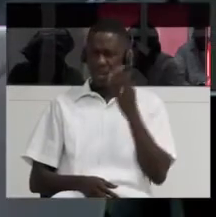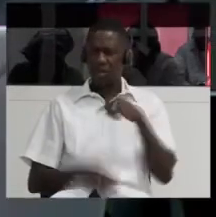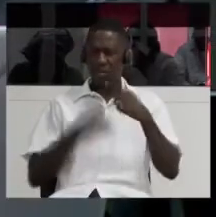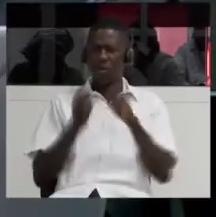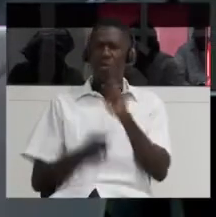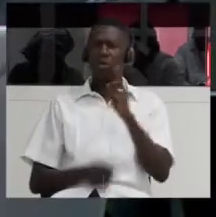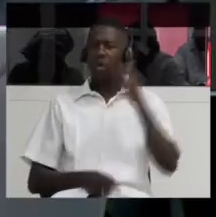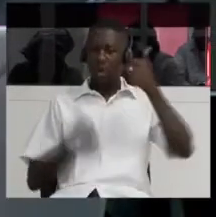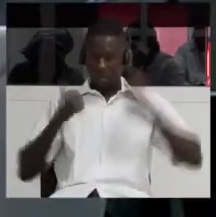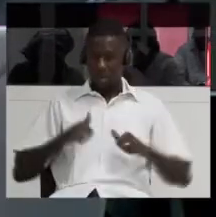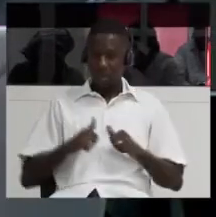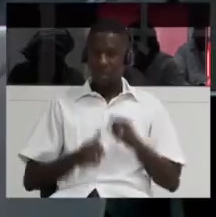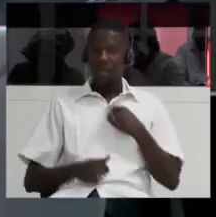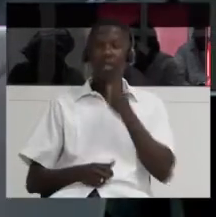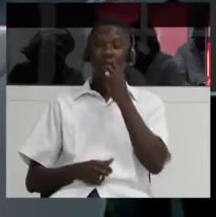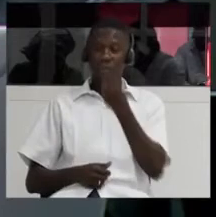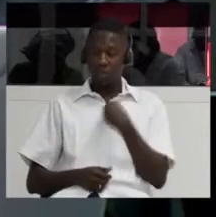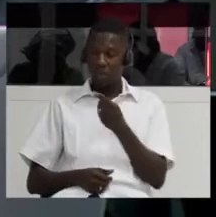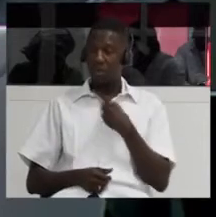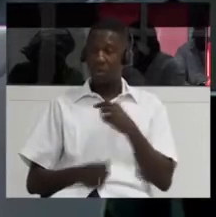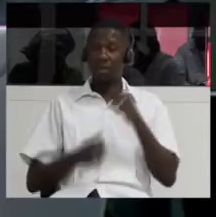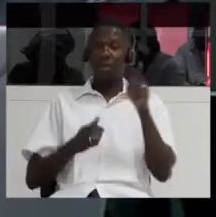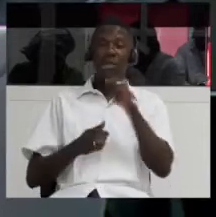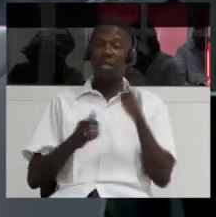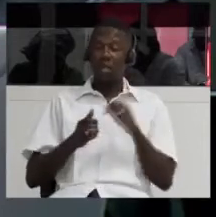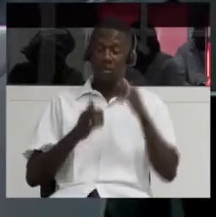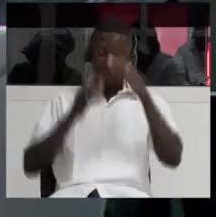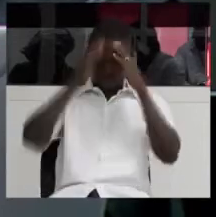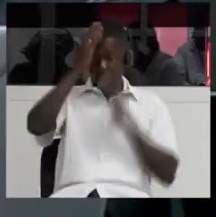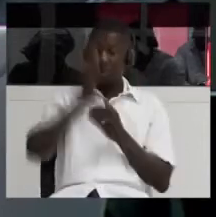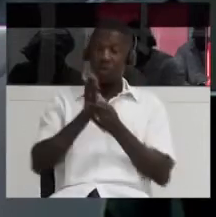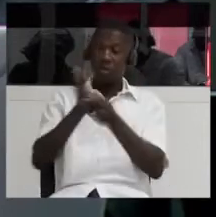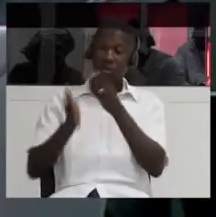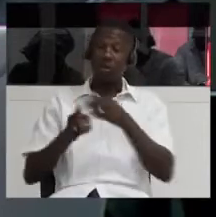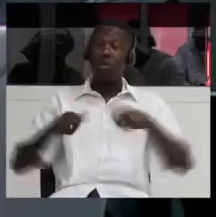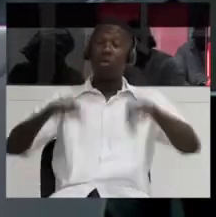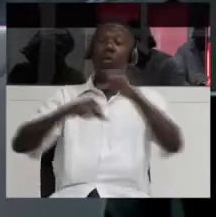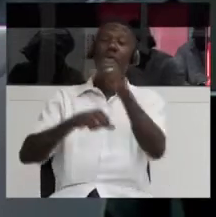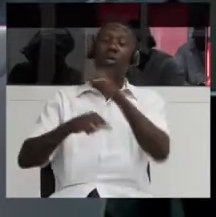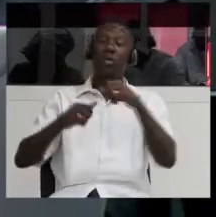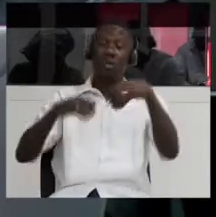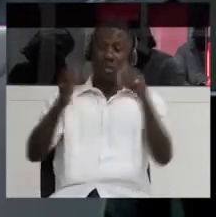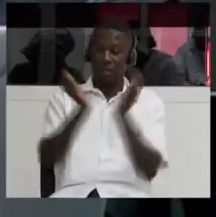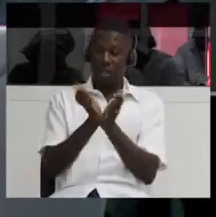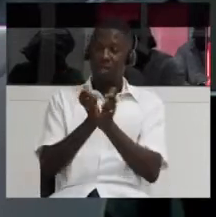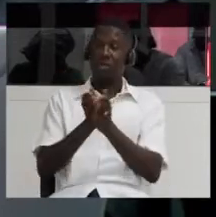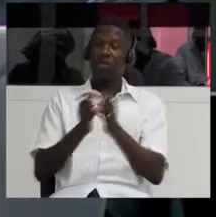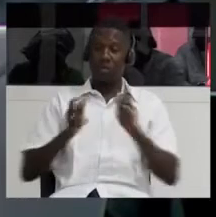he told me that the gendarmerie commandos were on the other side of the bridge and wouldn't allow them to cross.